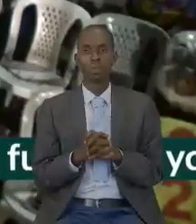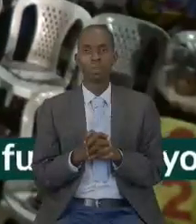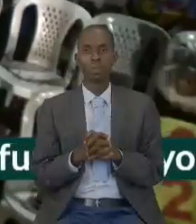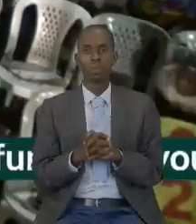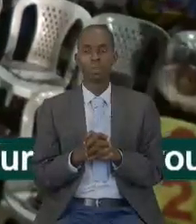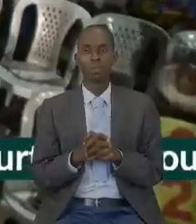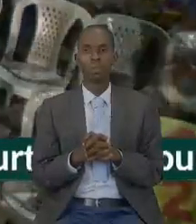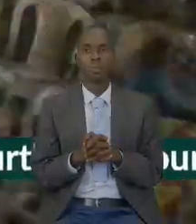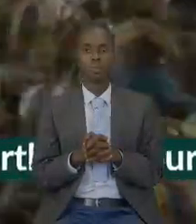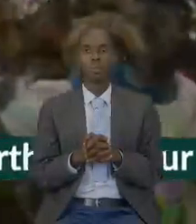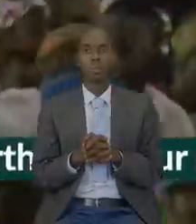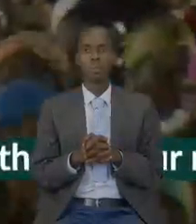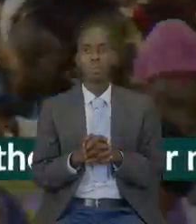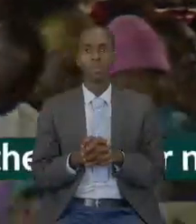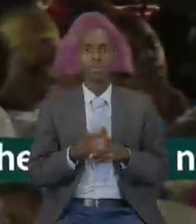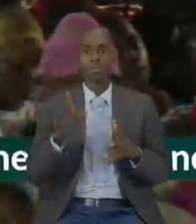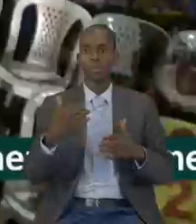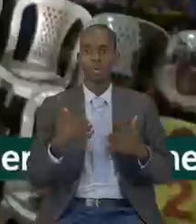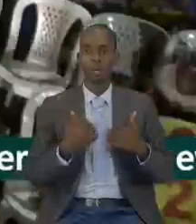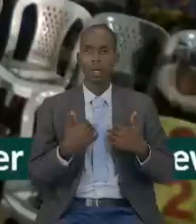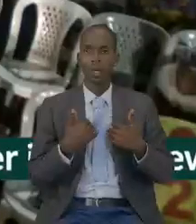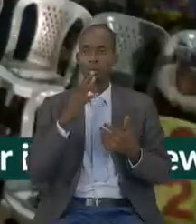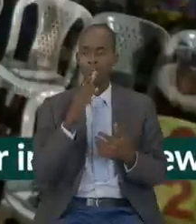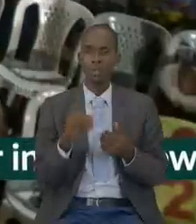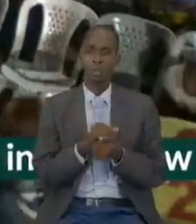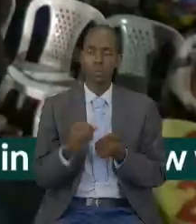that. You have been watched tonight.